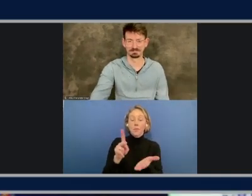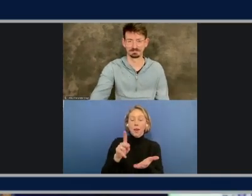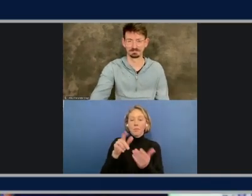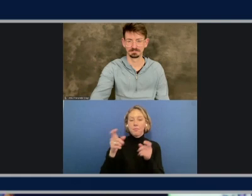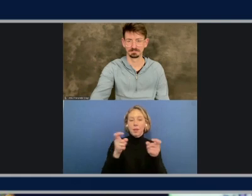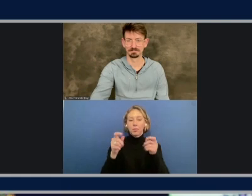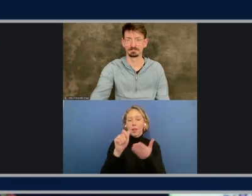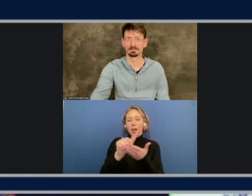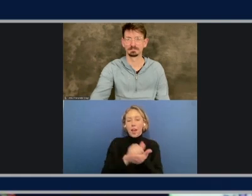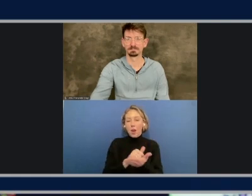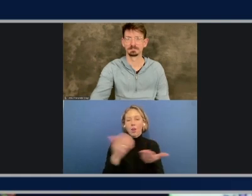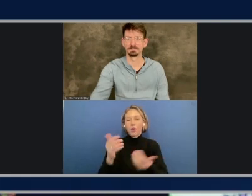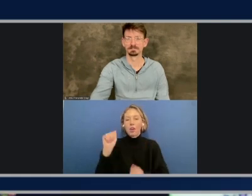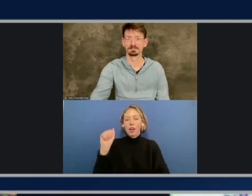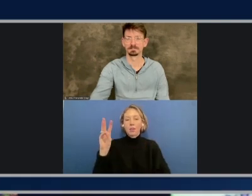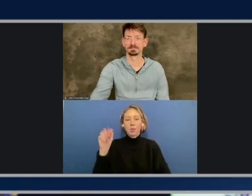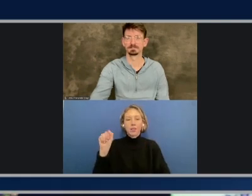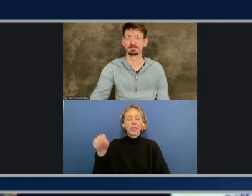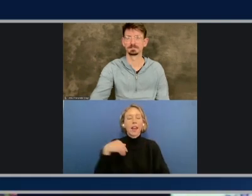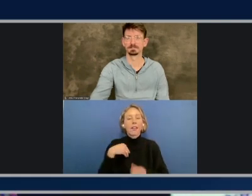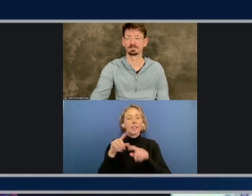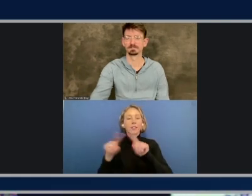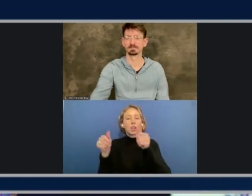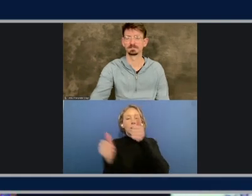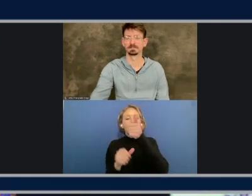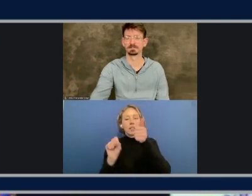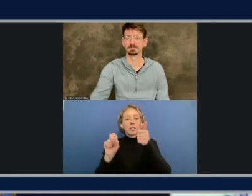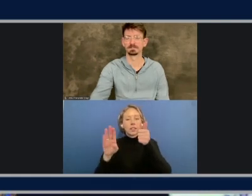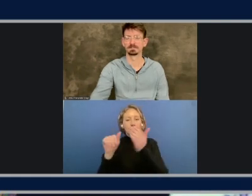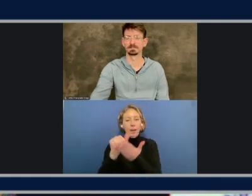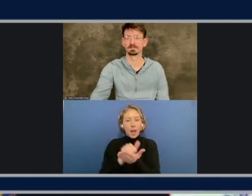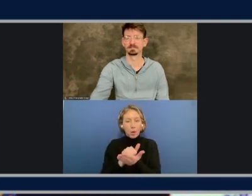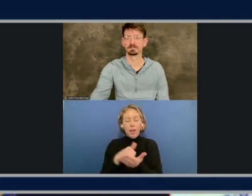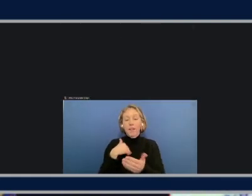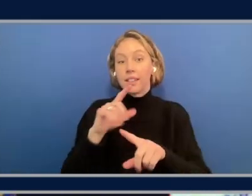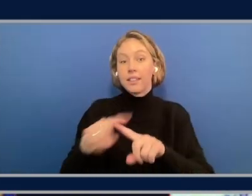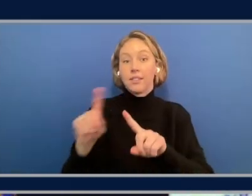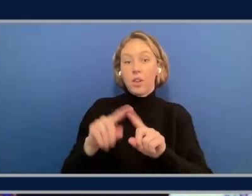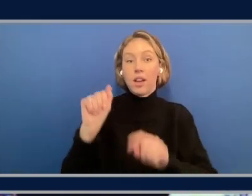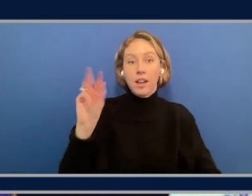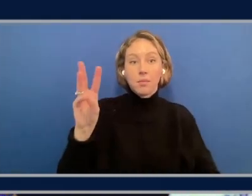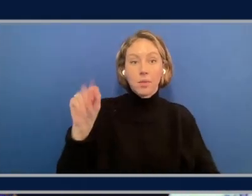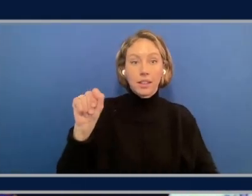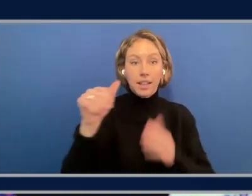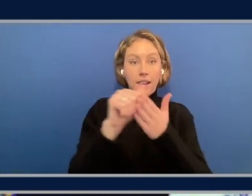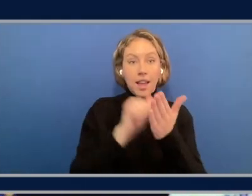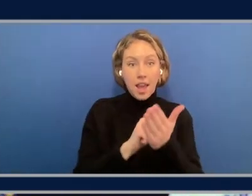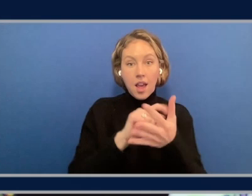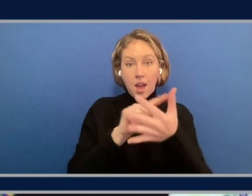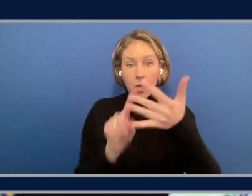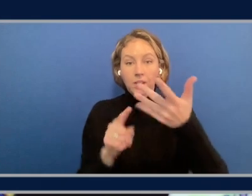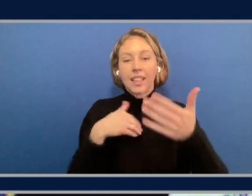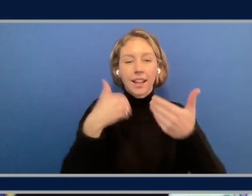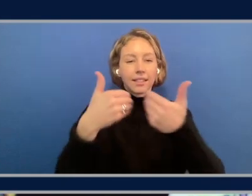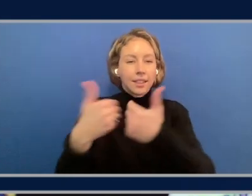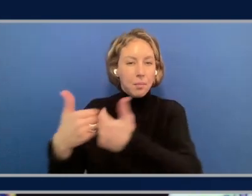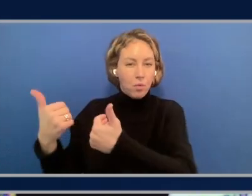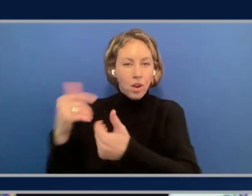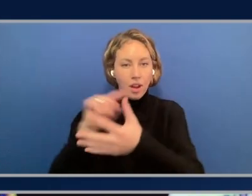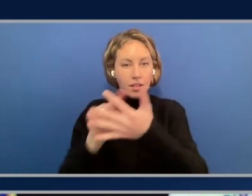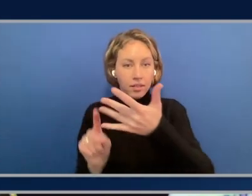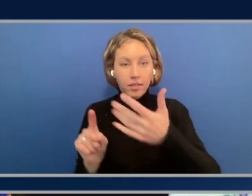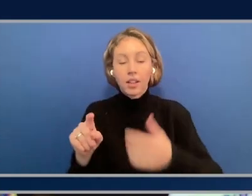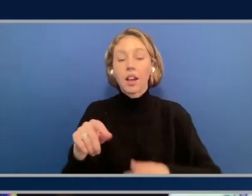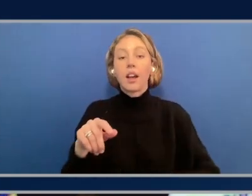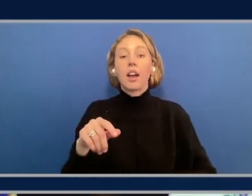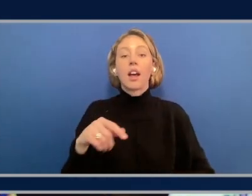have different sub accounts, right? You have Okay. different linked accounts. So these are your different AWS accounts. I see. Okay, so Yeah. we can separate them. Yeah, and then I think Art, you had